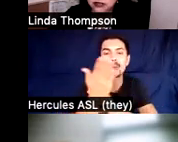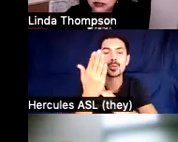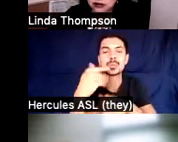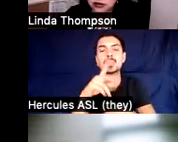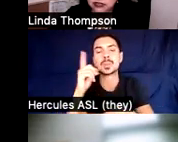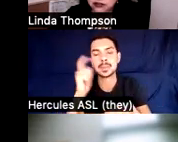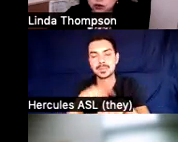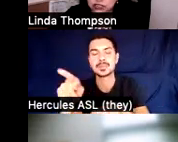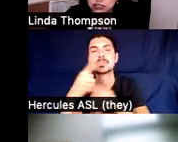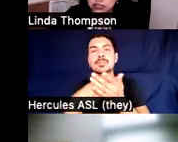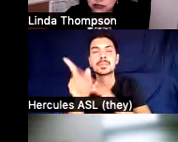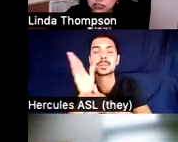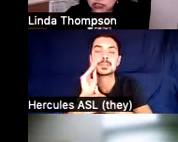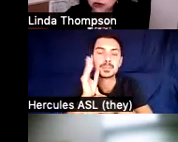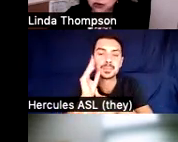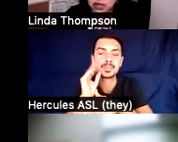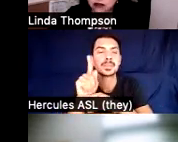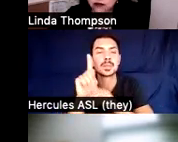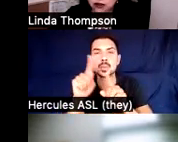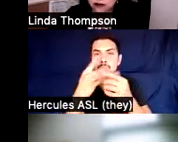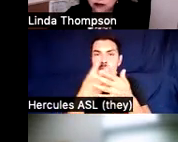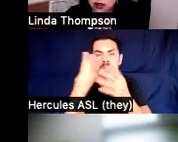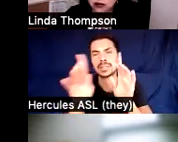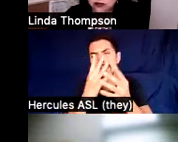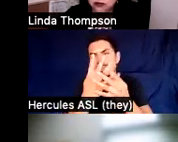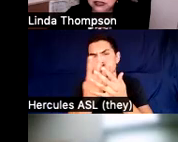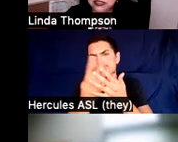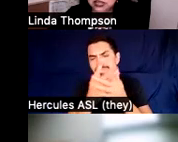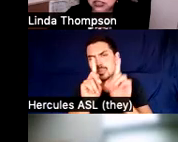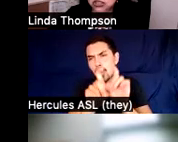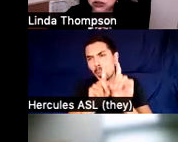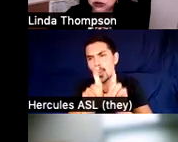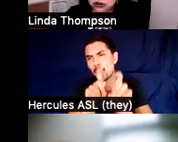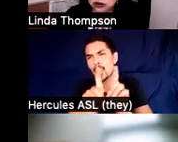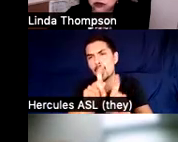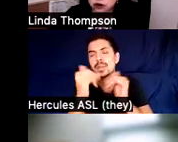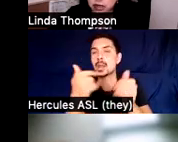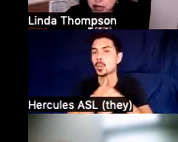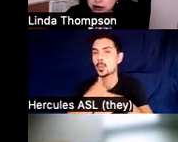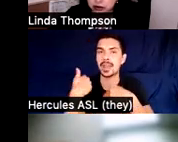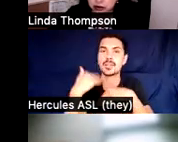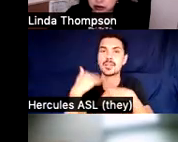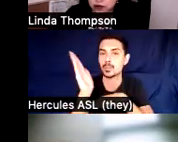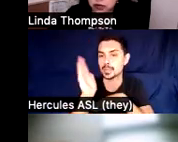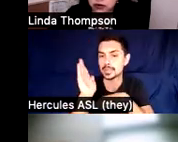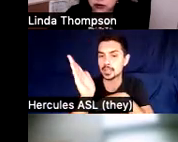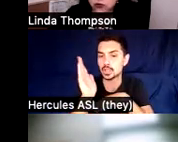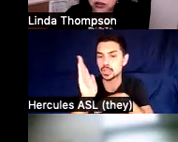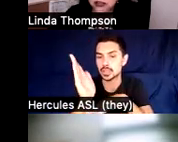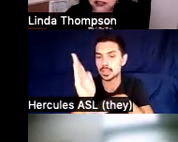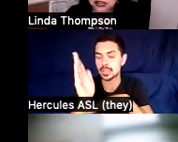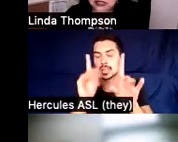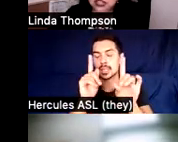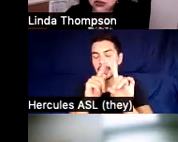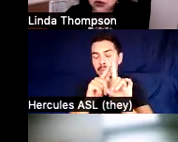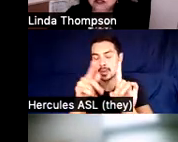It was a series of questions, which now we have a presentation from that. But one